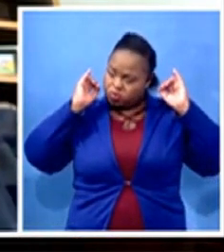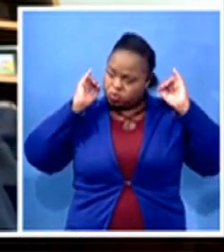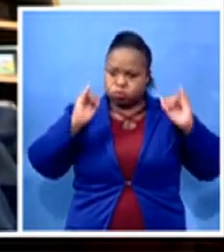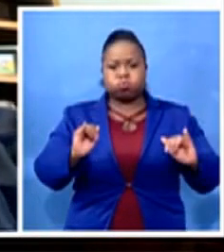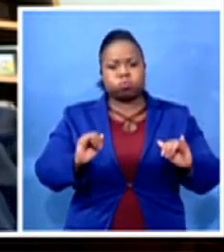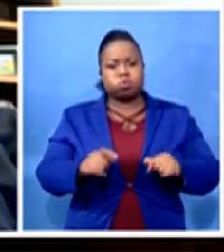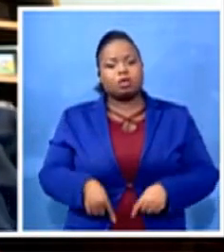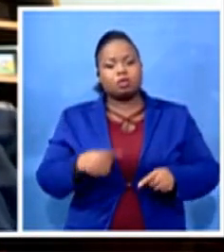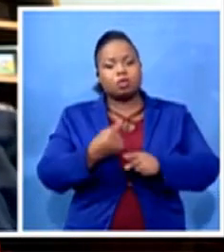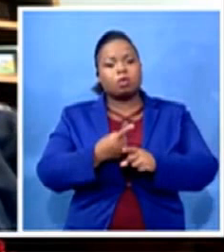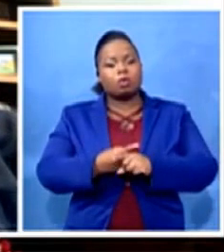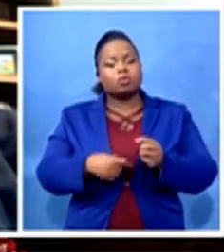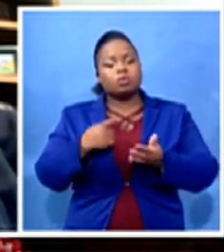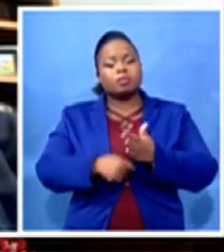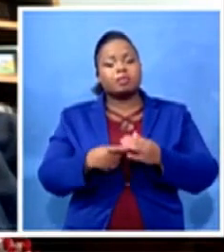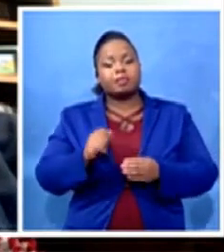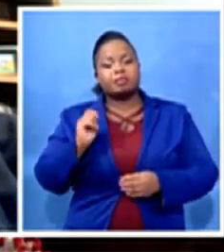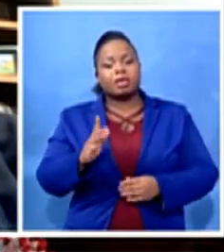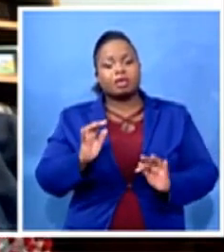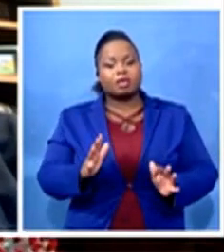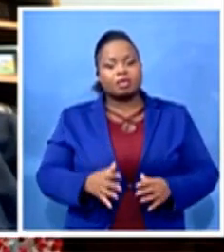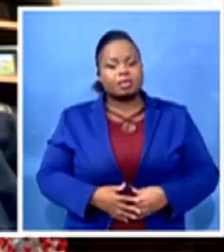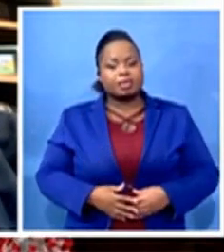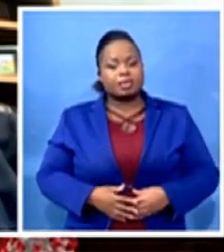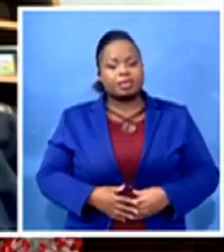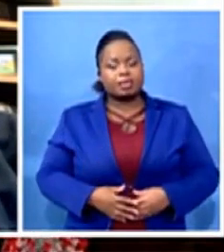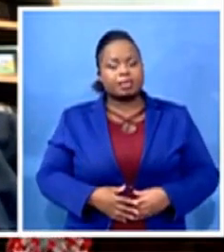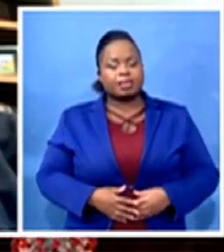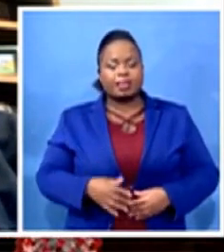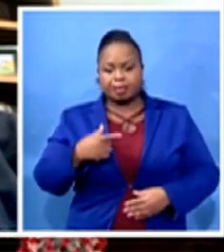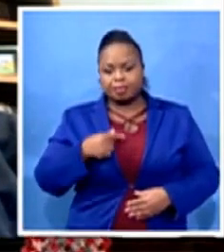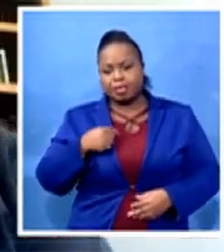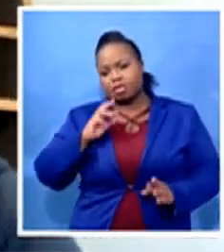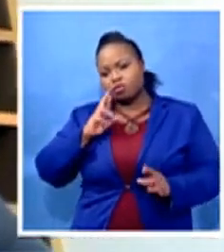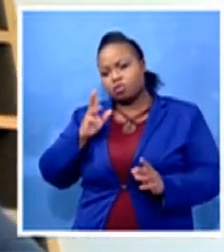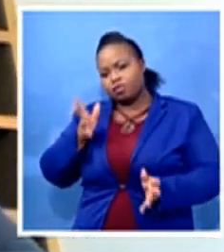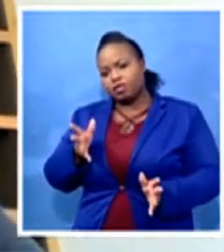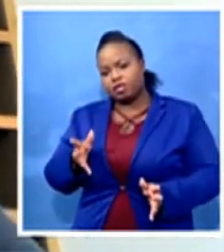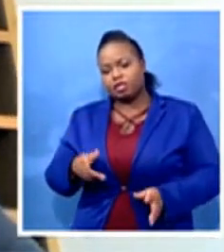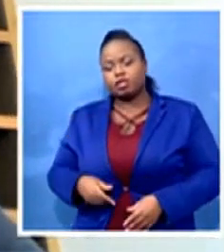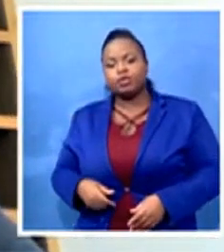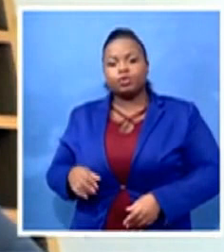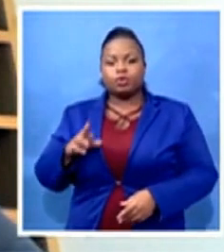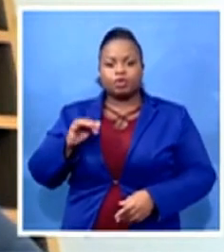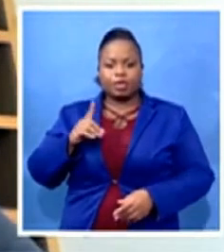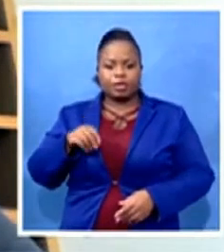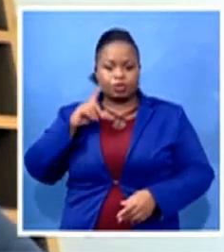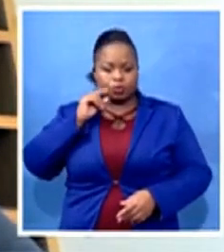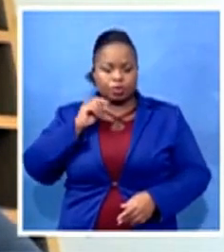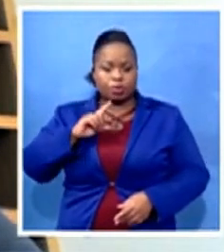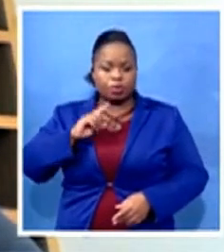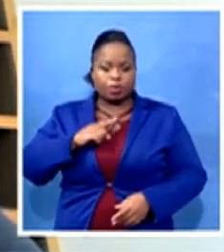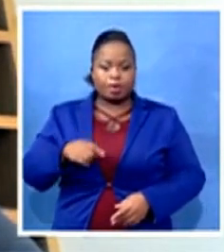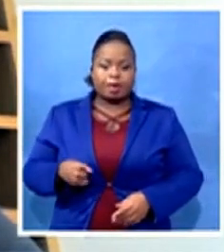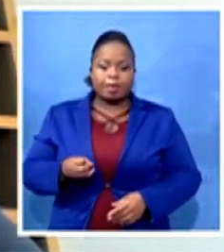Actually, I also responded to Reddy's tweet. Most of the bills have